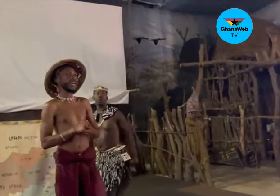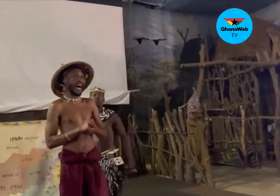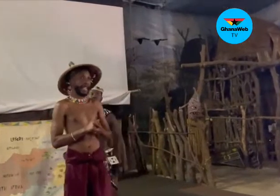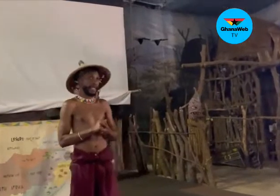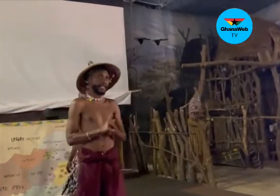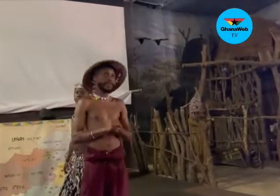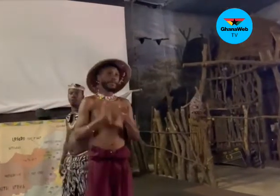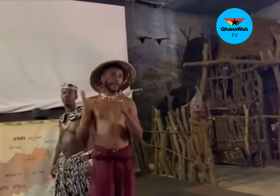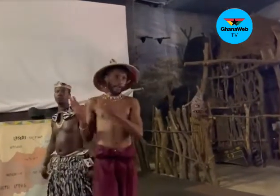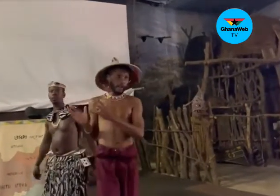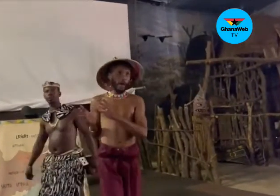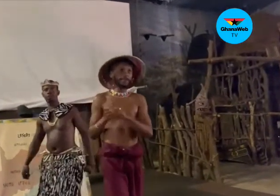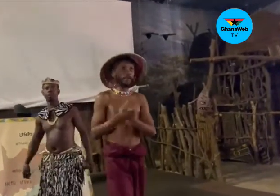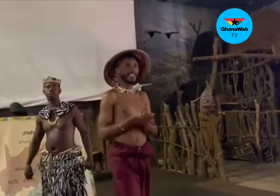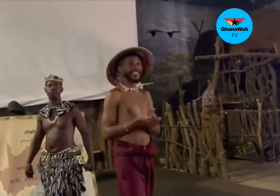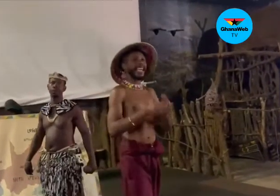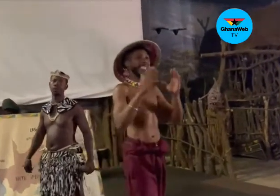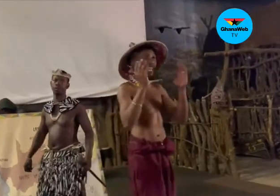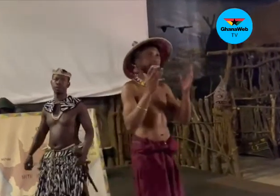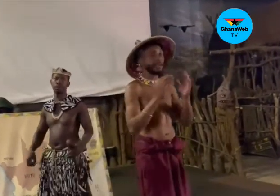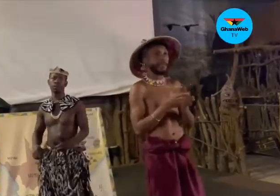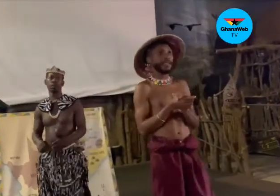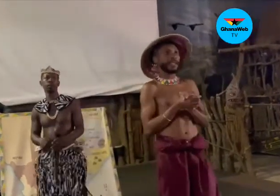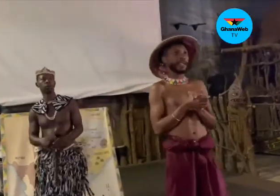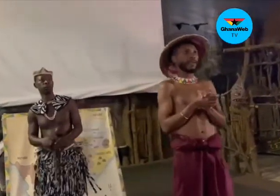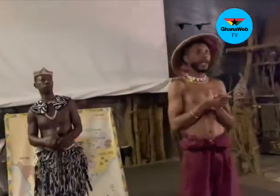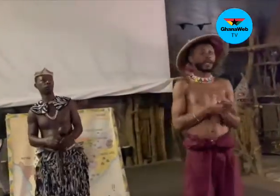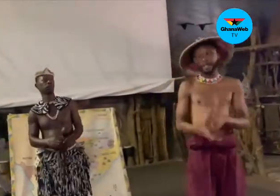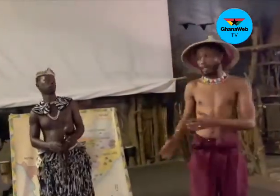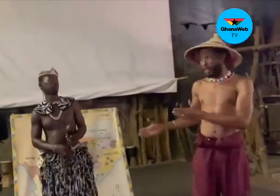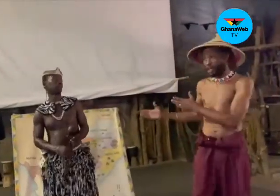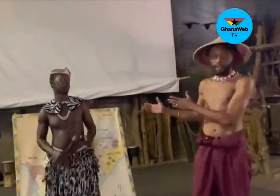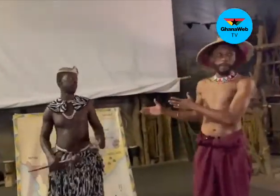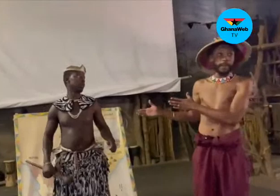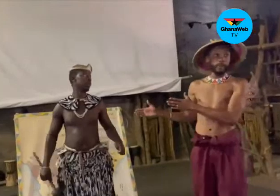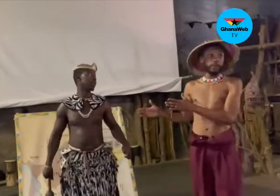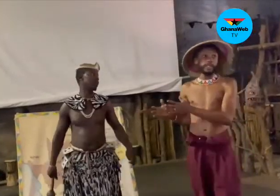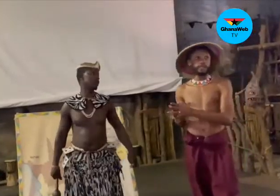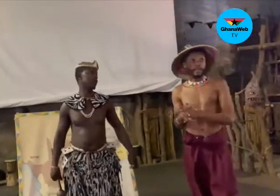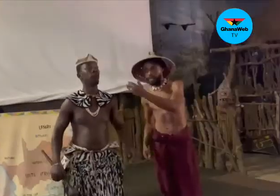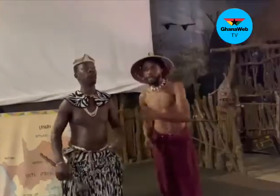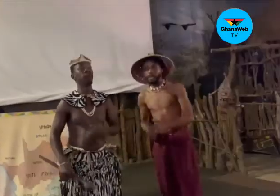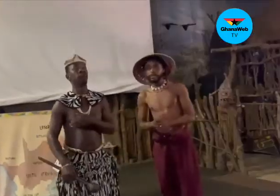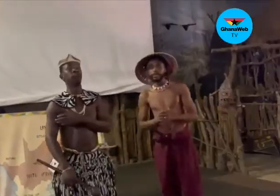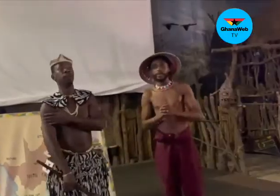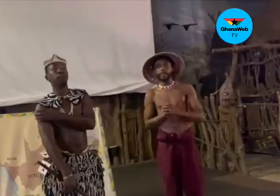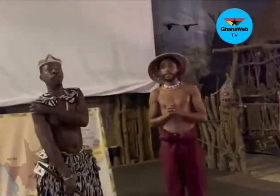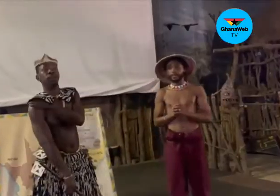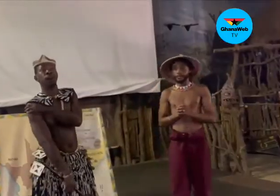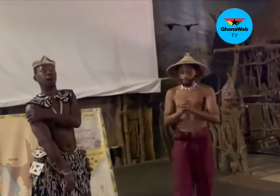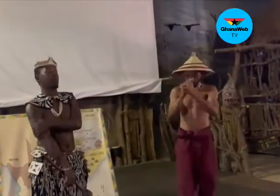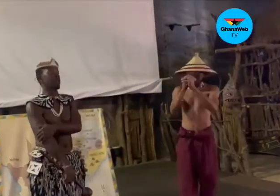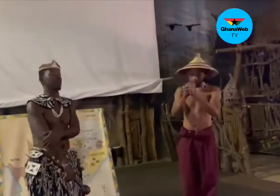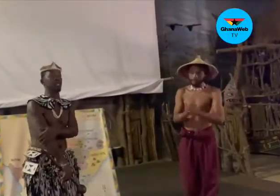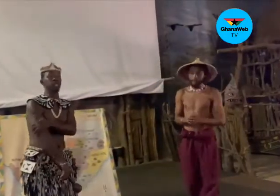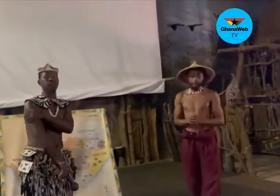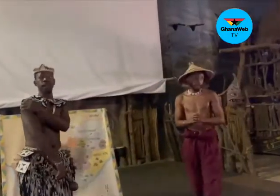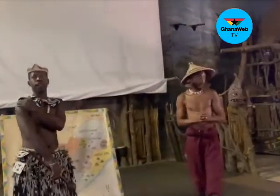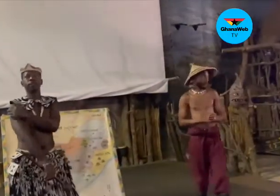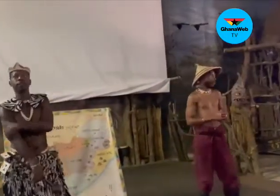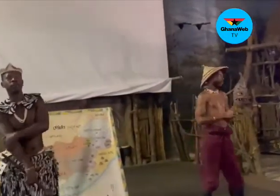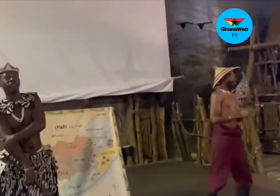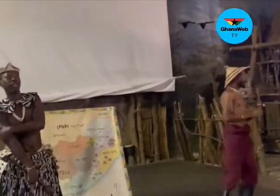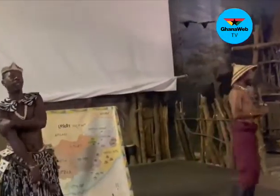We'll be your guide. Feel free to ask a question and take as many pictures as you like. Remember, it's all history. The men to the villages. All right, my friends, are